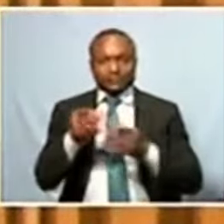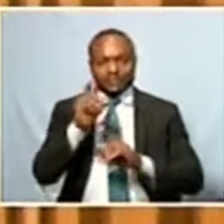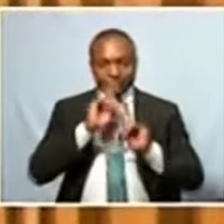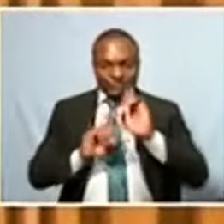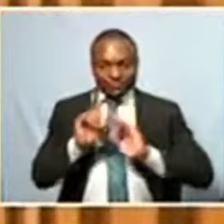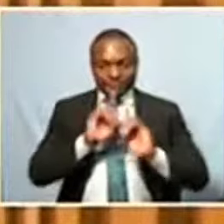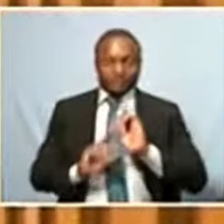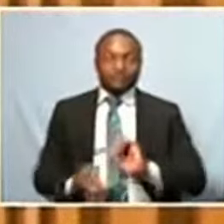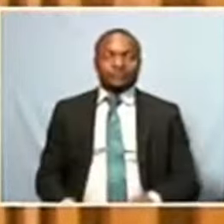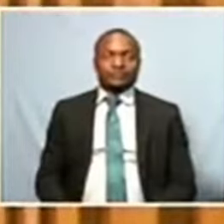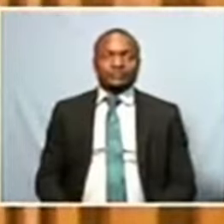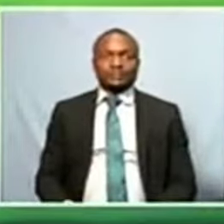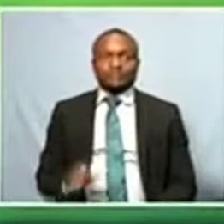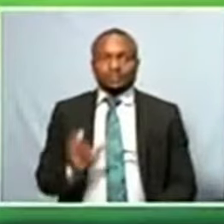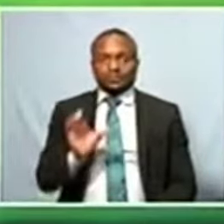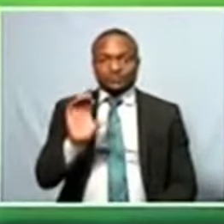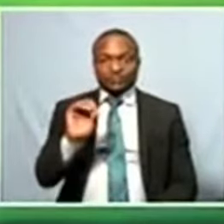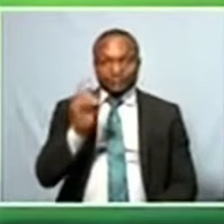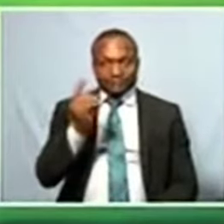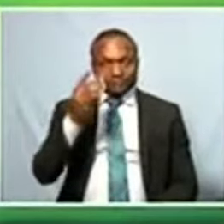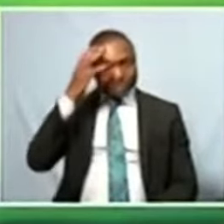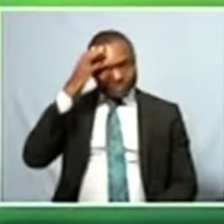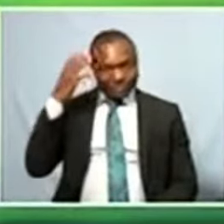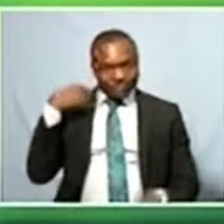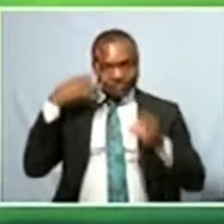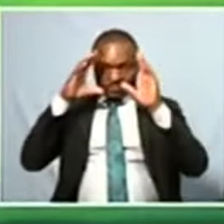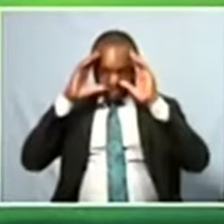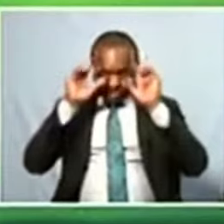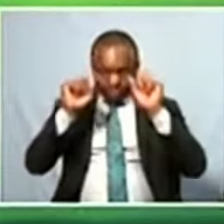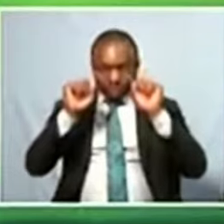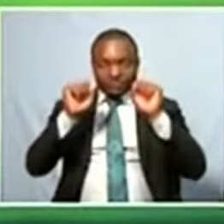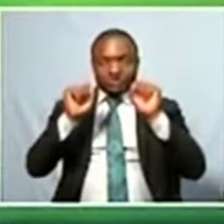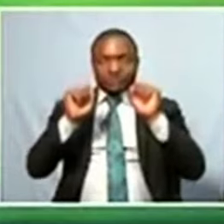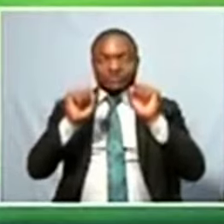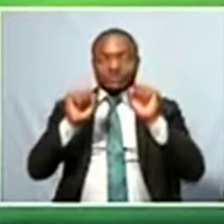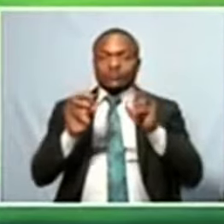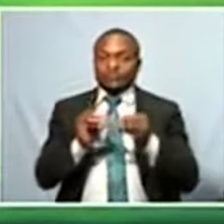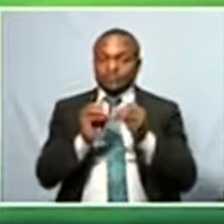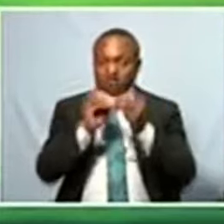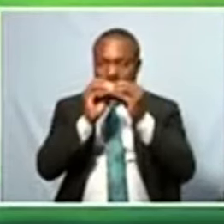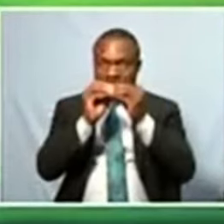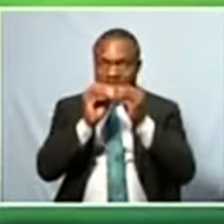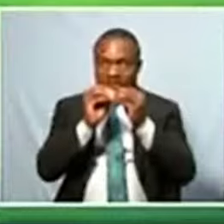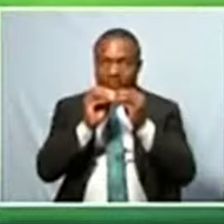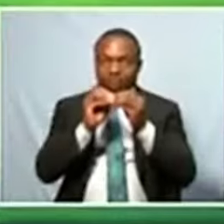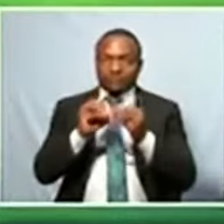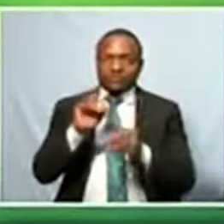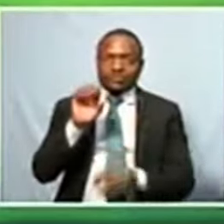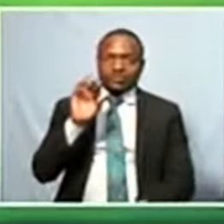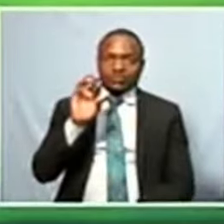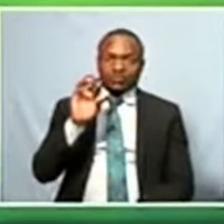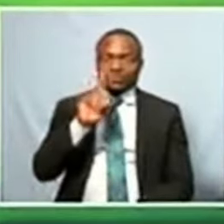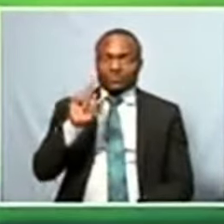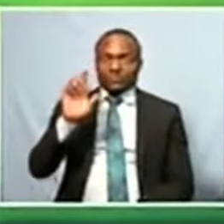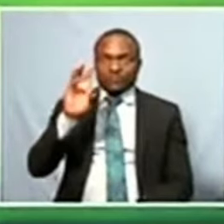considered. Yes, indeed. Head 01, Office of the President, State House, a total allocation of